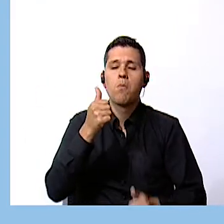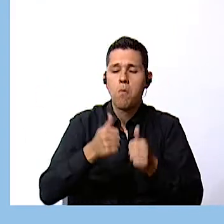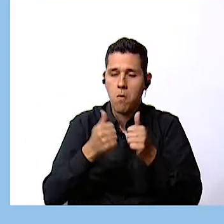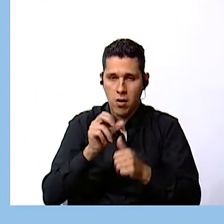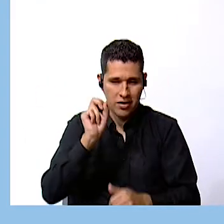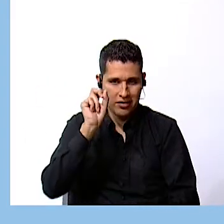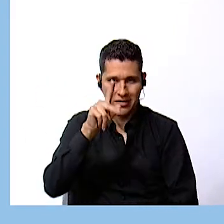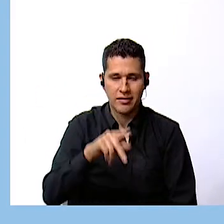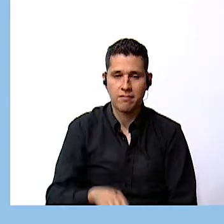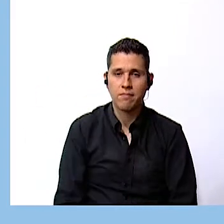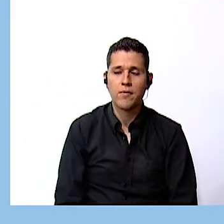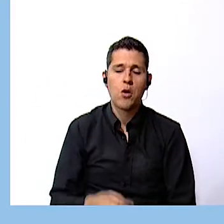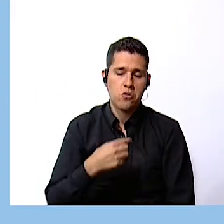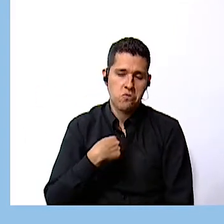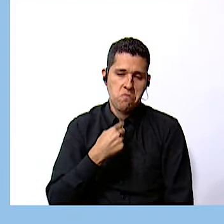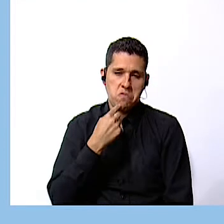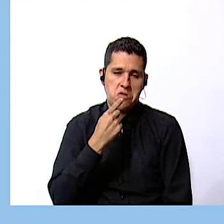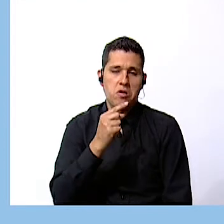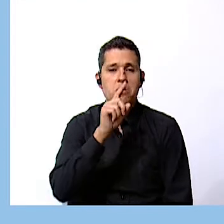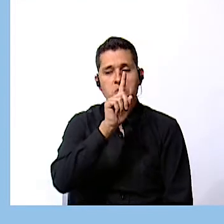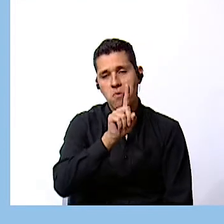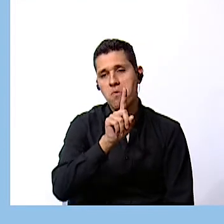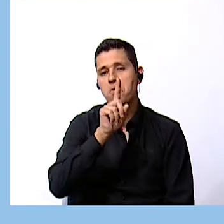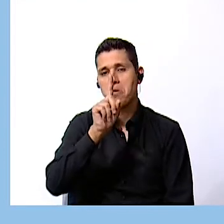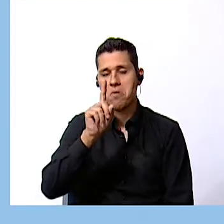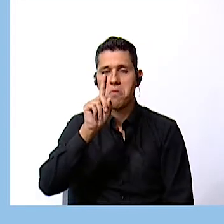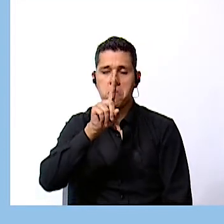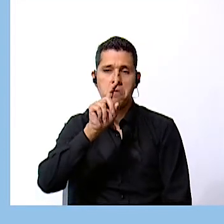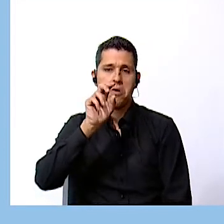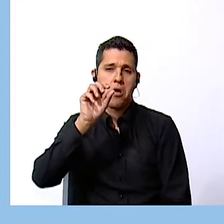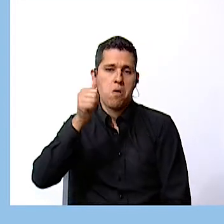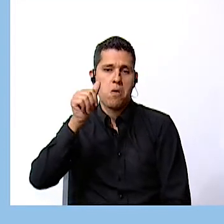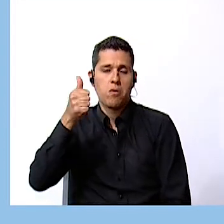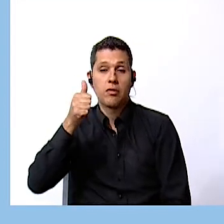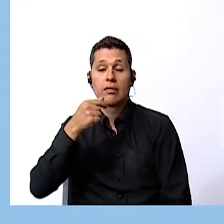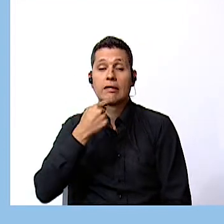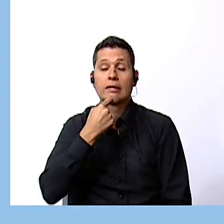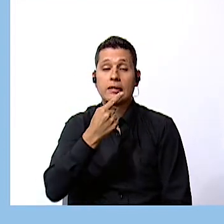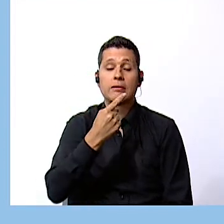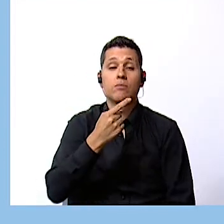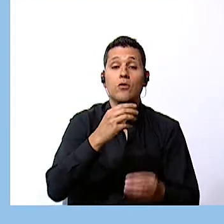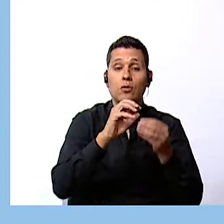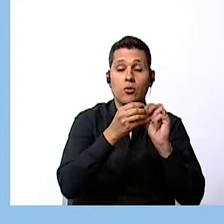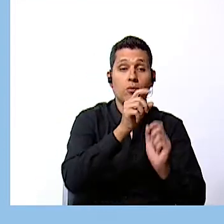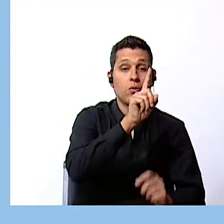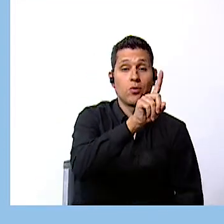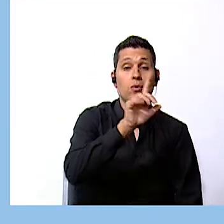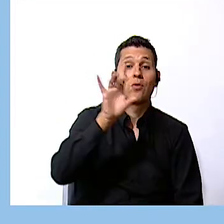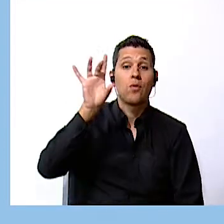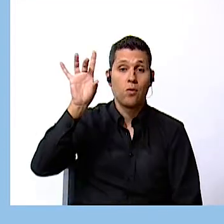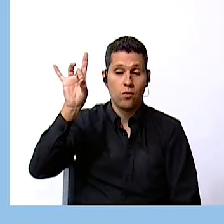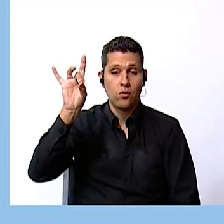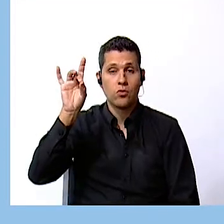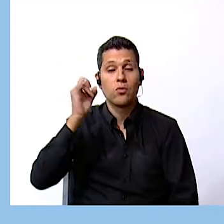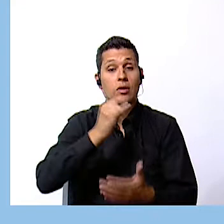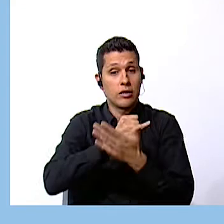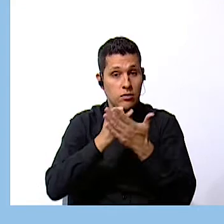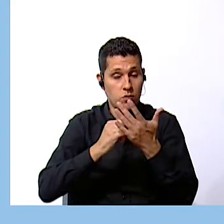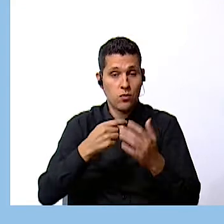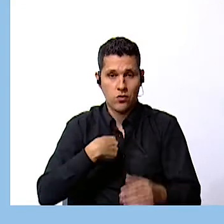¿ok? Yo voy a ir mencionando una por una y vamos a colocar los números del 1 al 8 en el dibujito que yo les